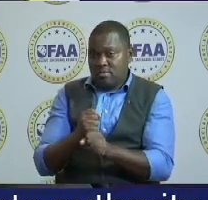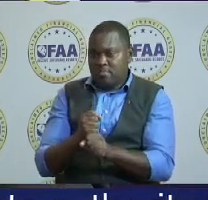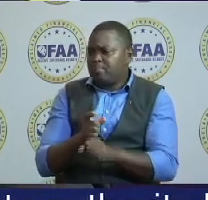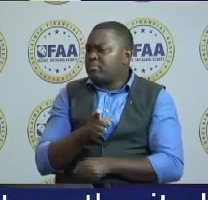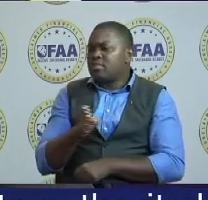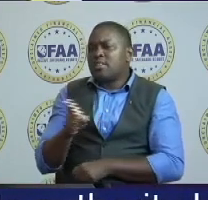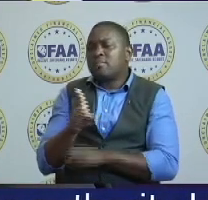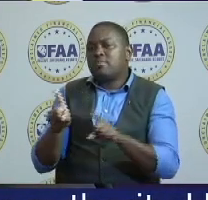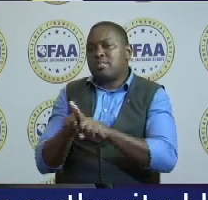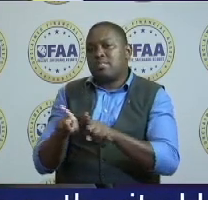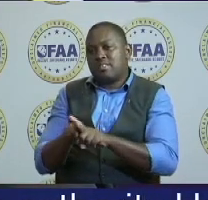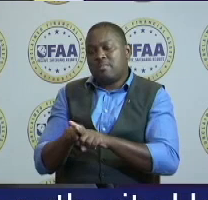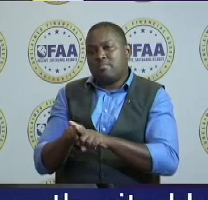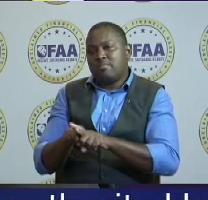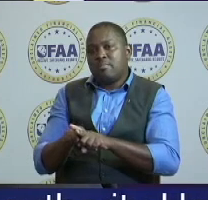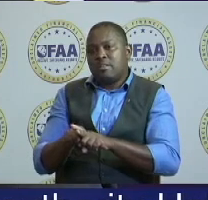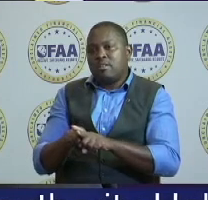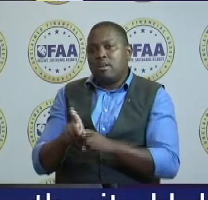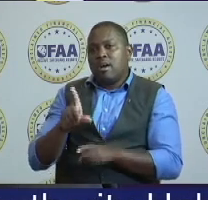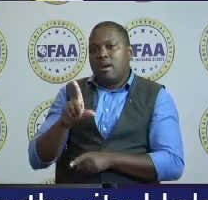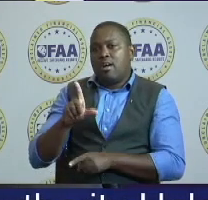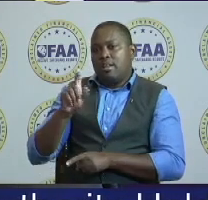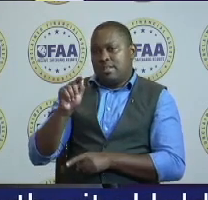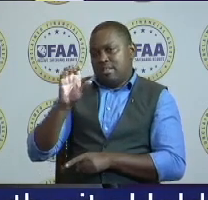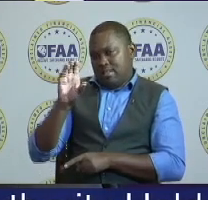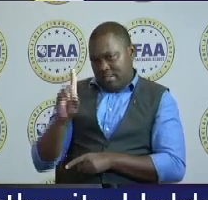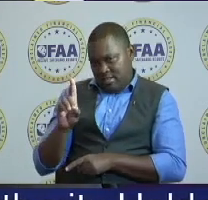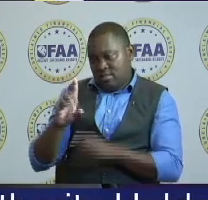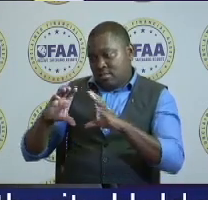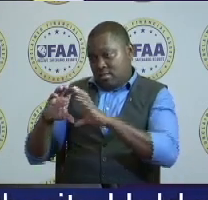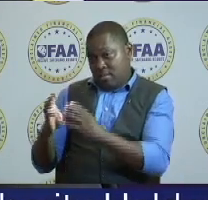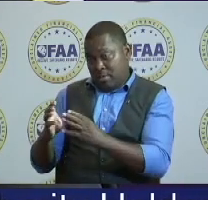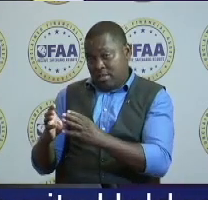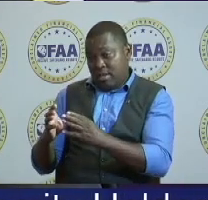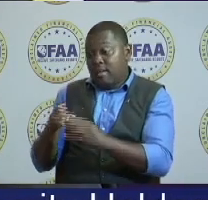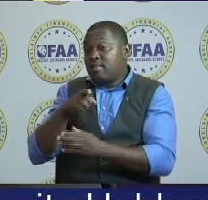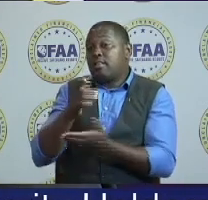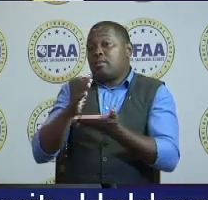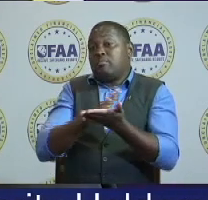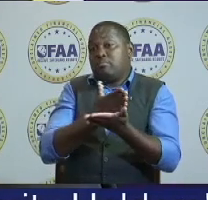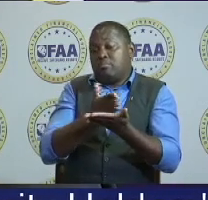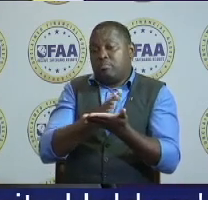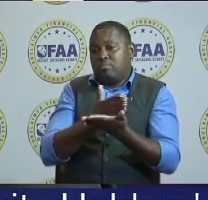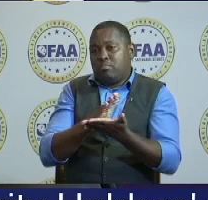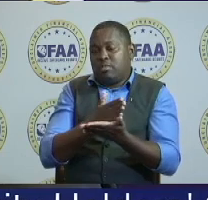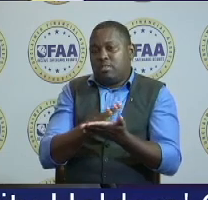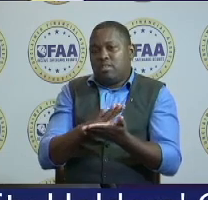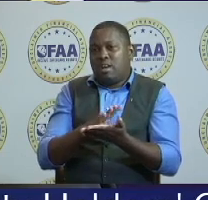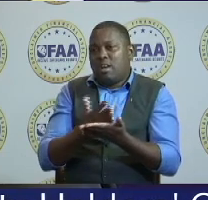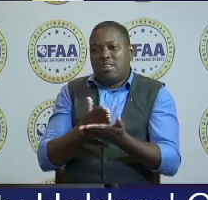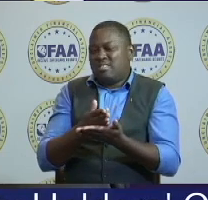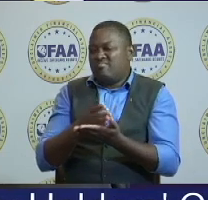limited liability company, where the number of shares are